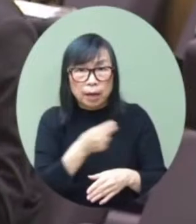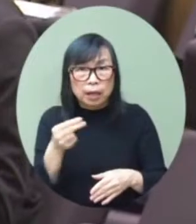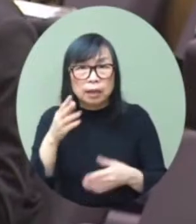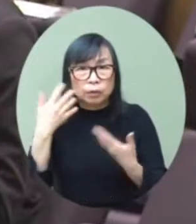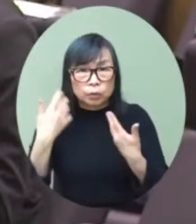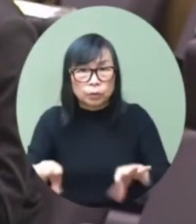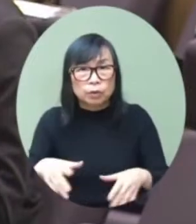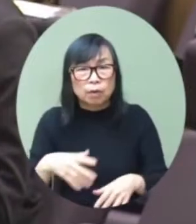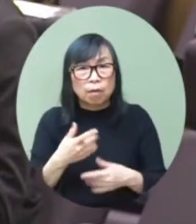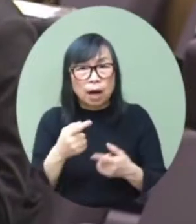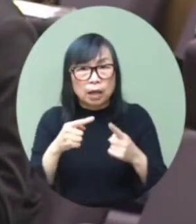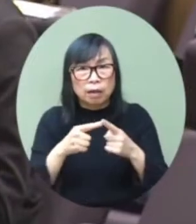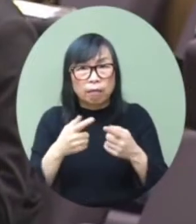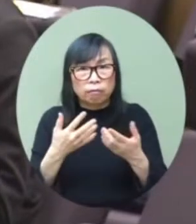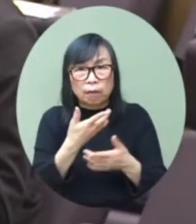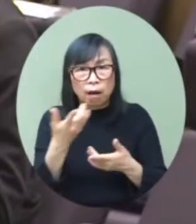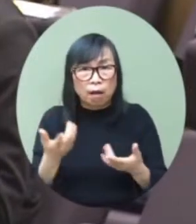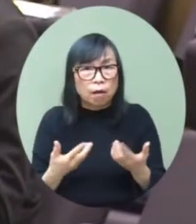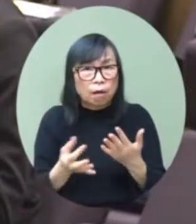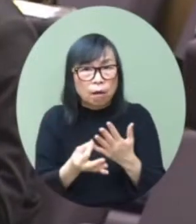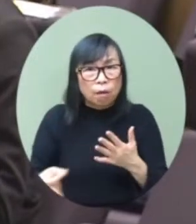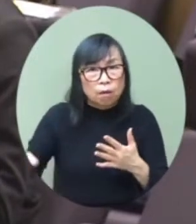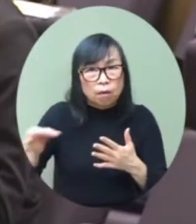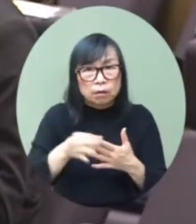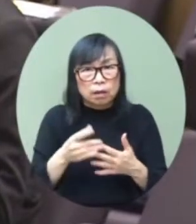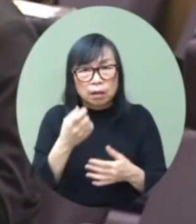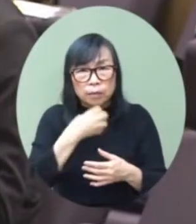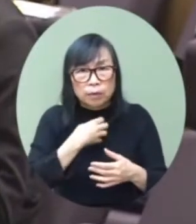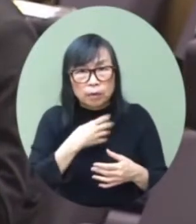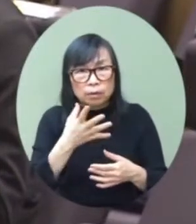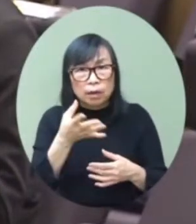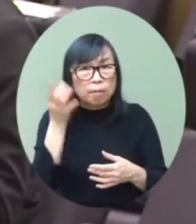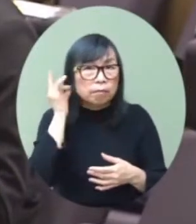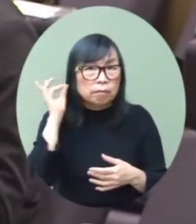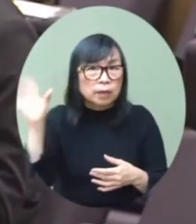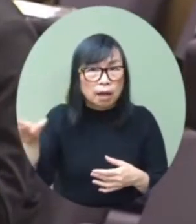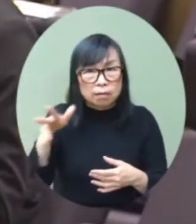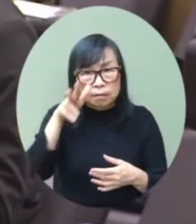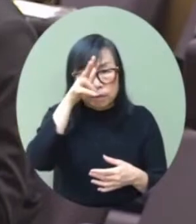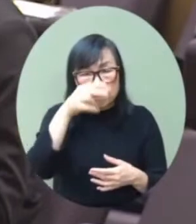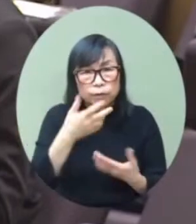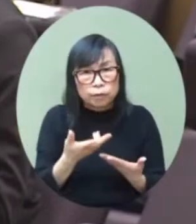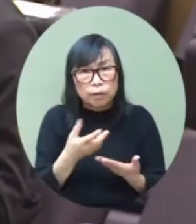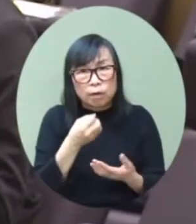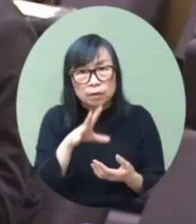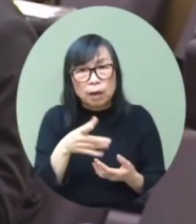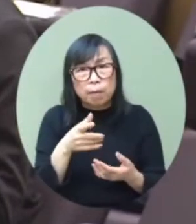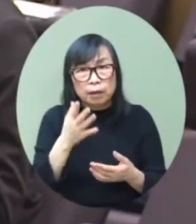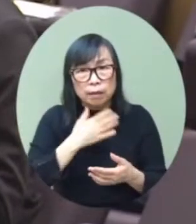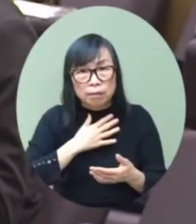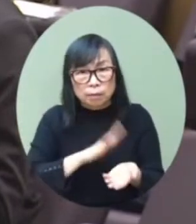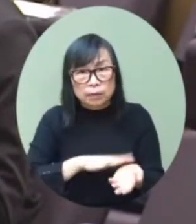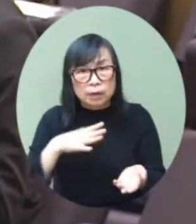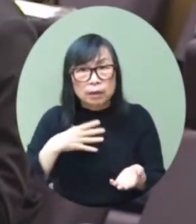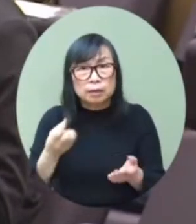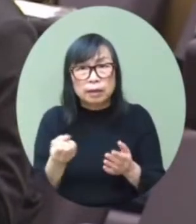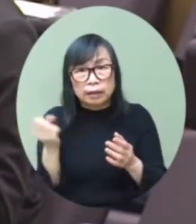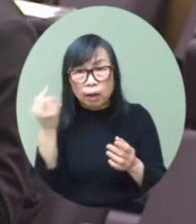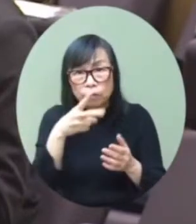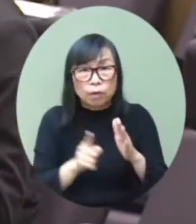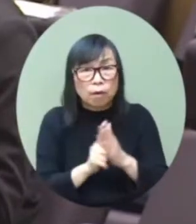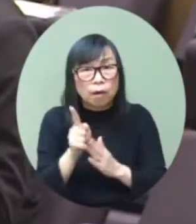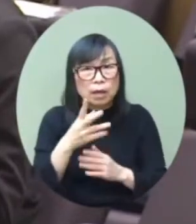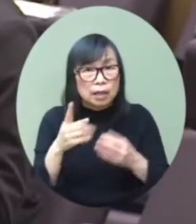past weekend, we noticed that there's a huge increase on the people flow. Do you think the people are not complying with